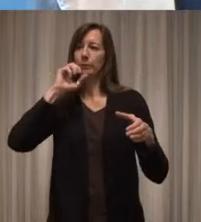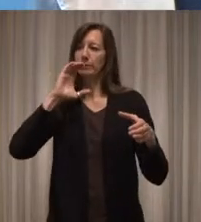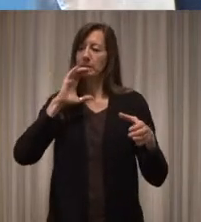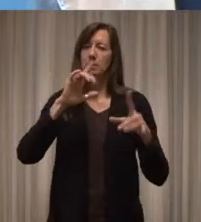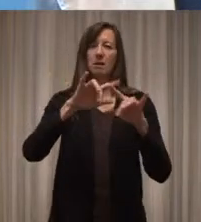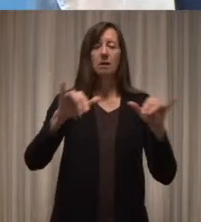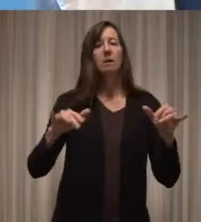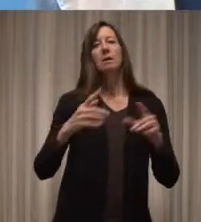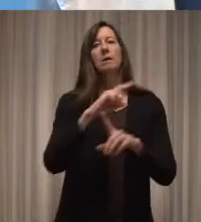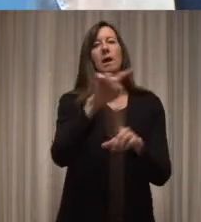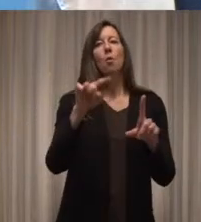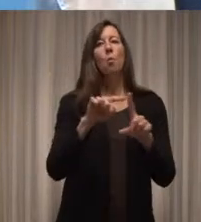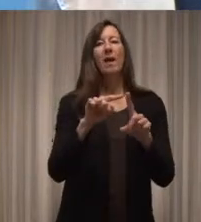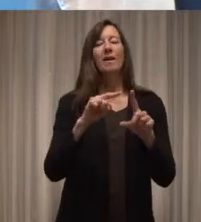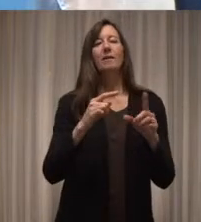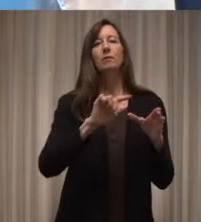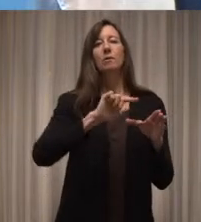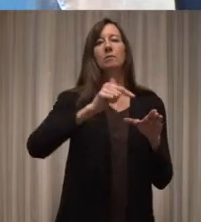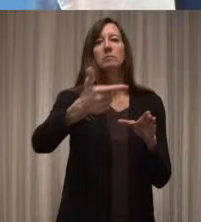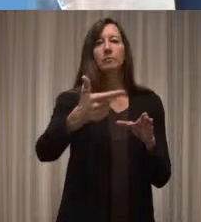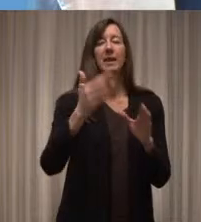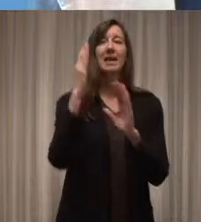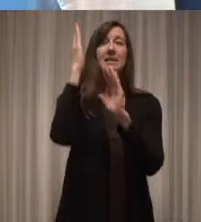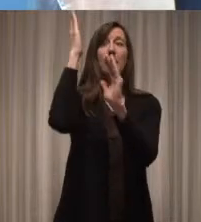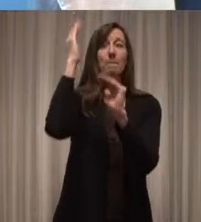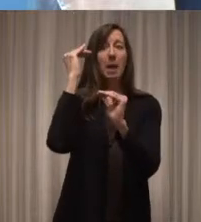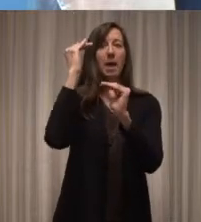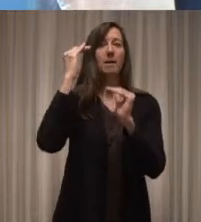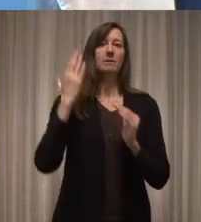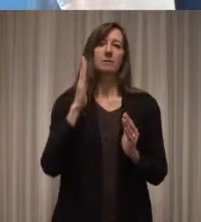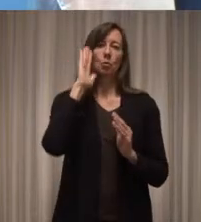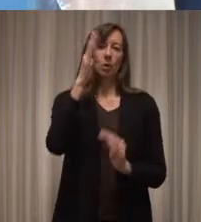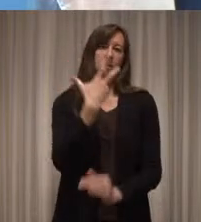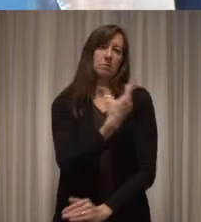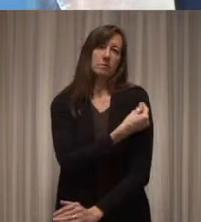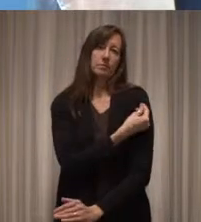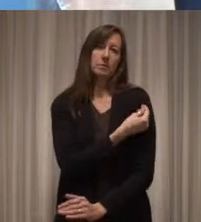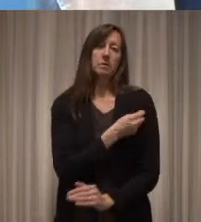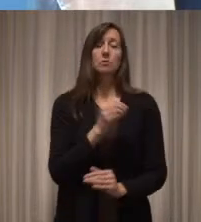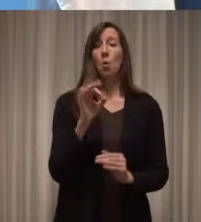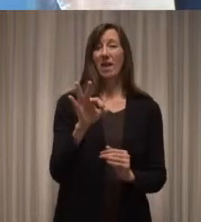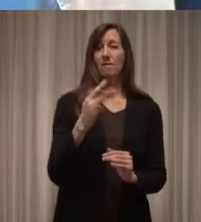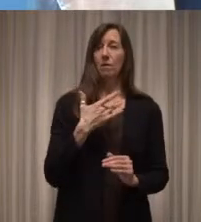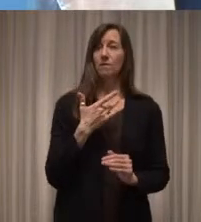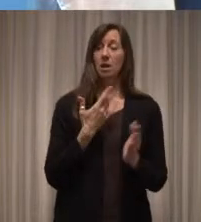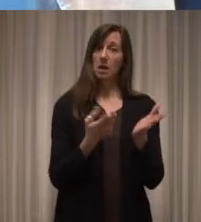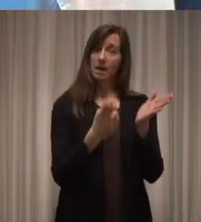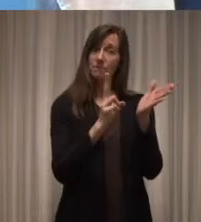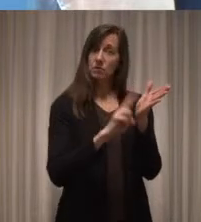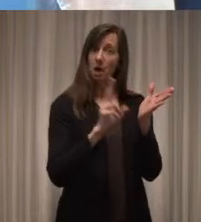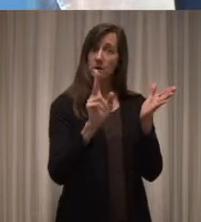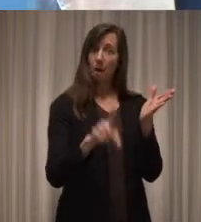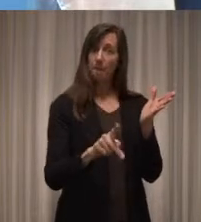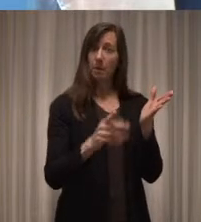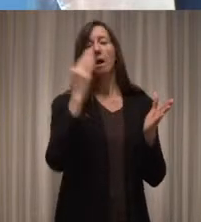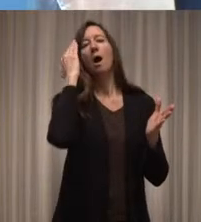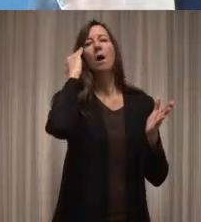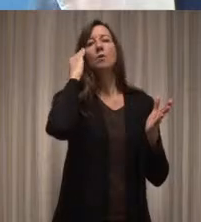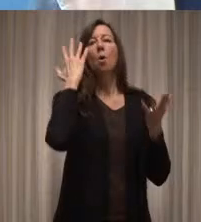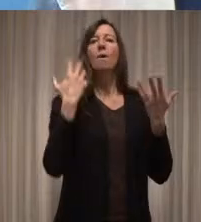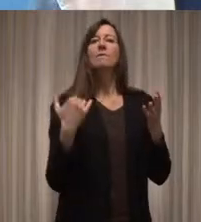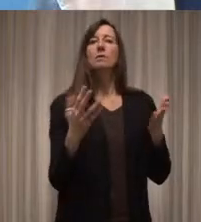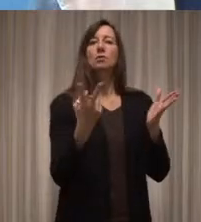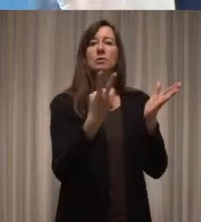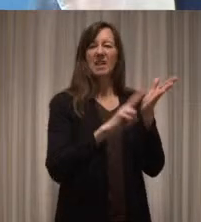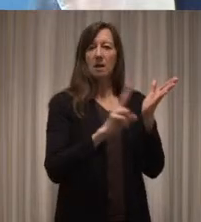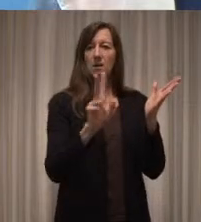be vaccinated? So that at least folks have some sense that if I sign up, I know I've signed up, I know I have a